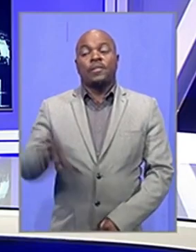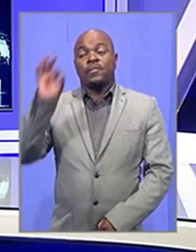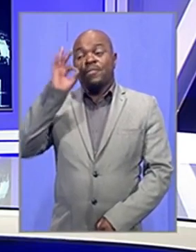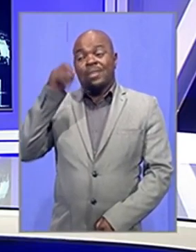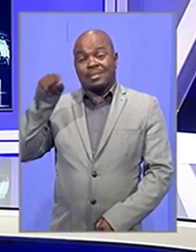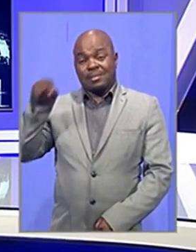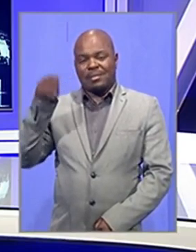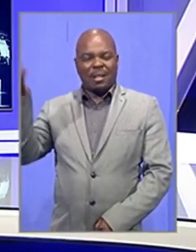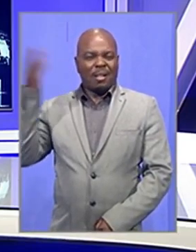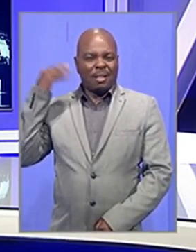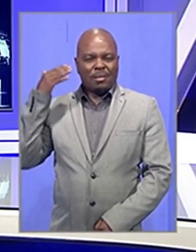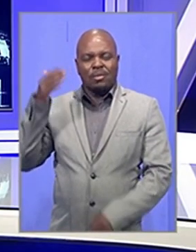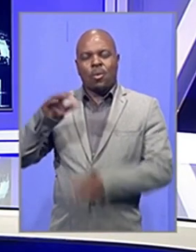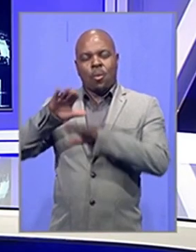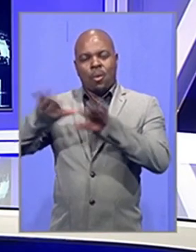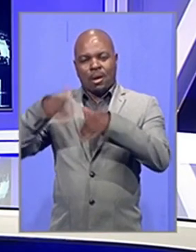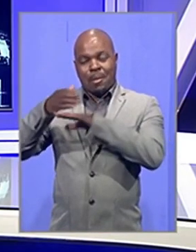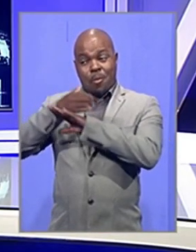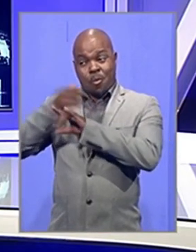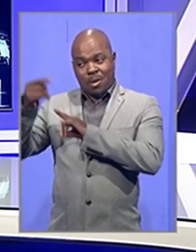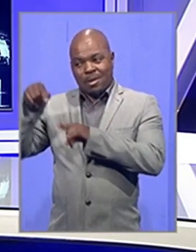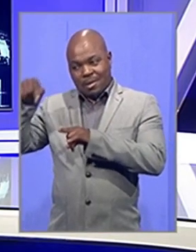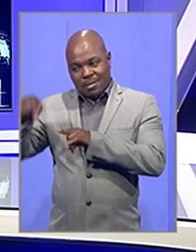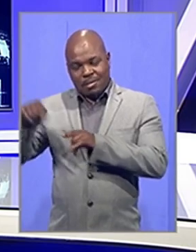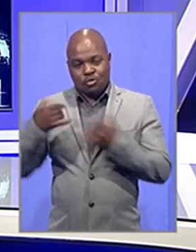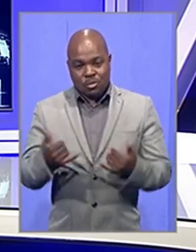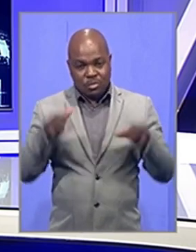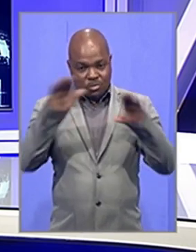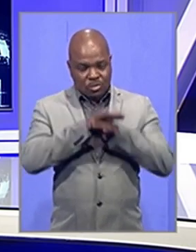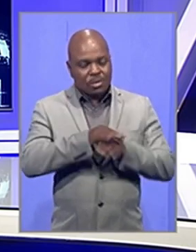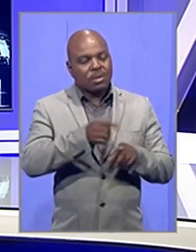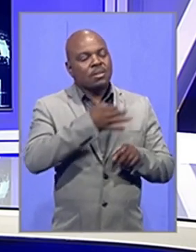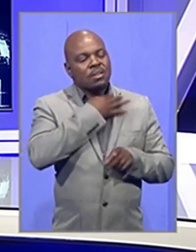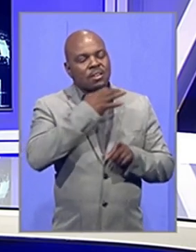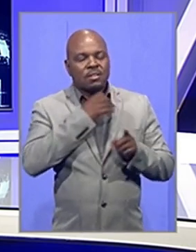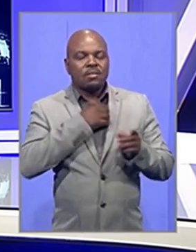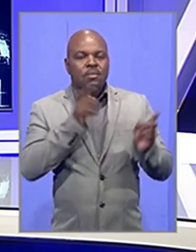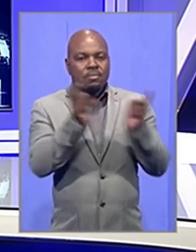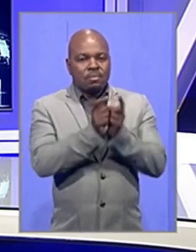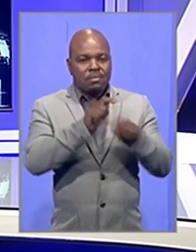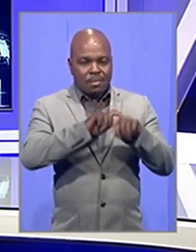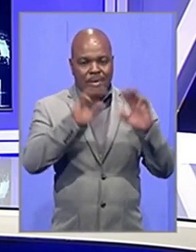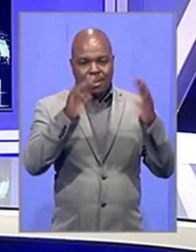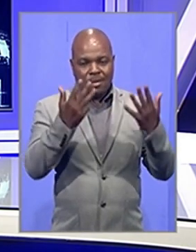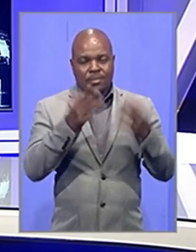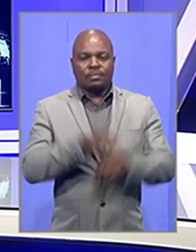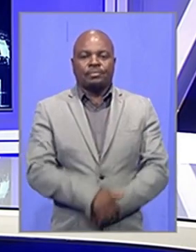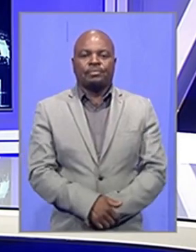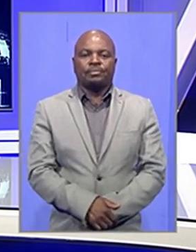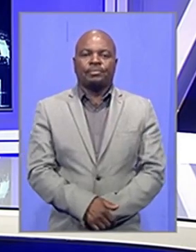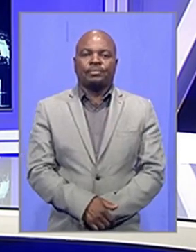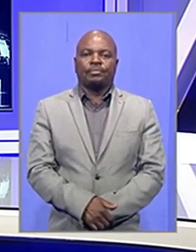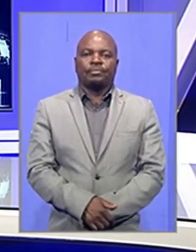Basireletsi ba jana sa lefatshe France ba tlile go tshameka le England maitsebeng ano ka ura borobongwe.